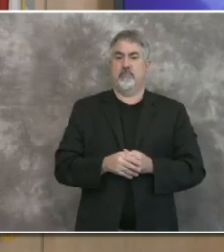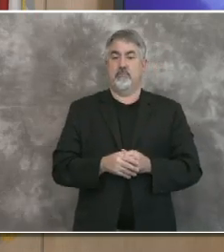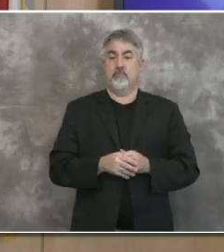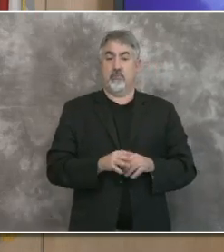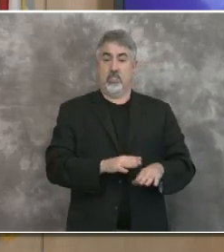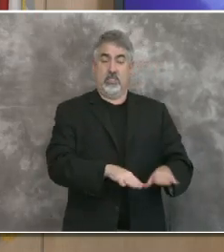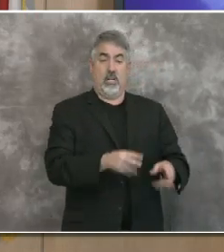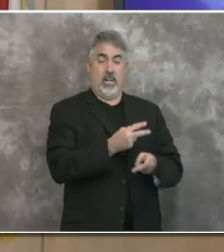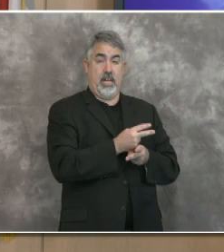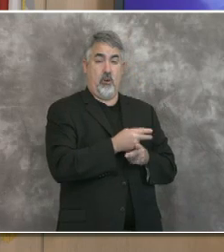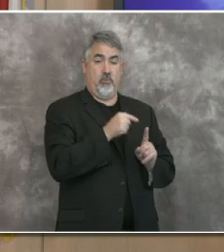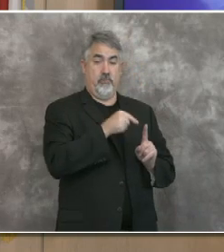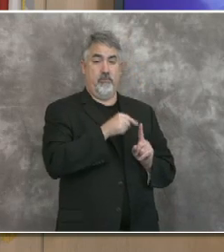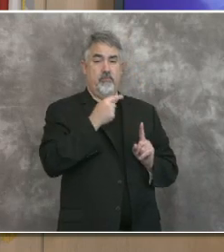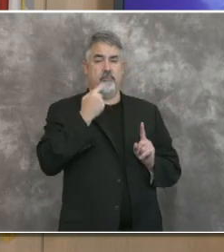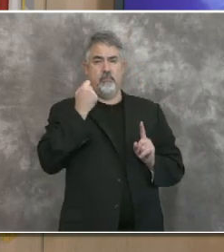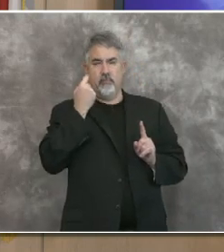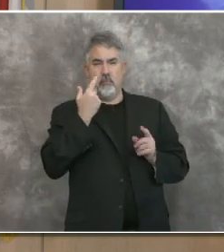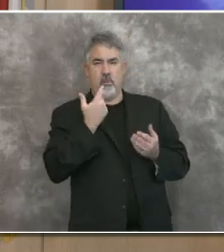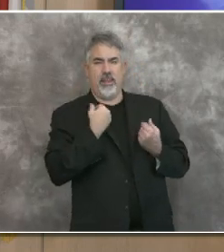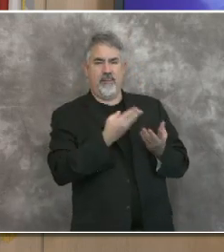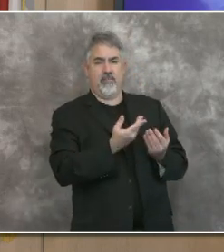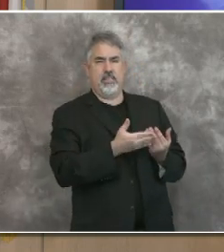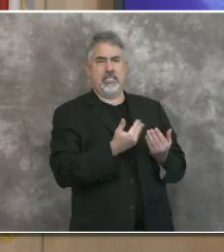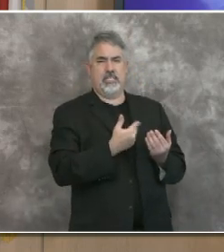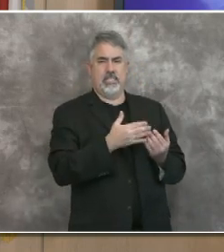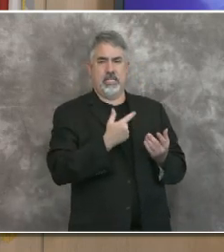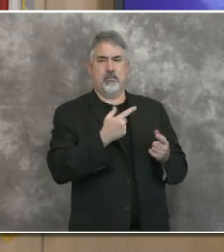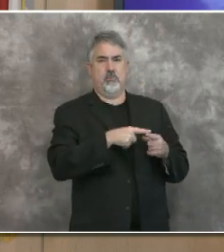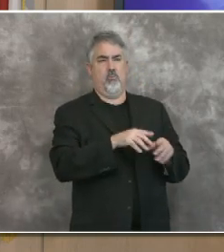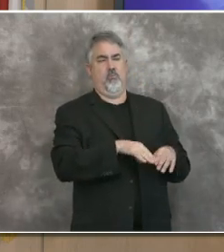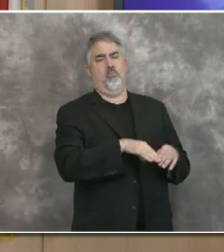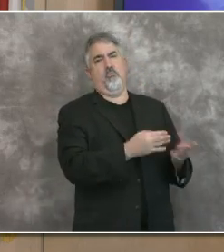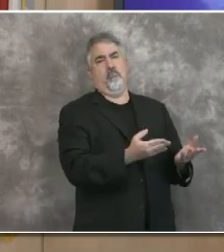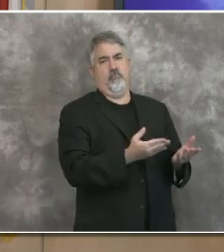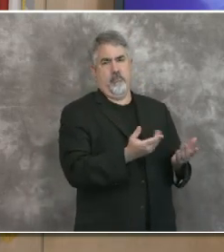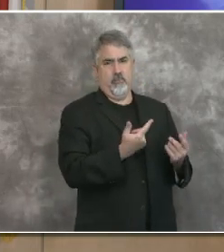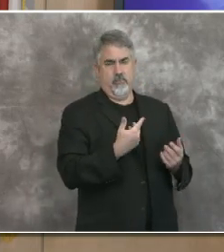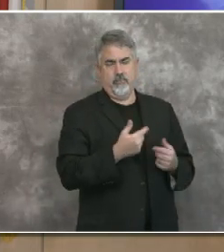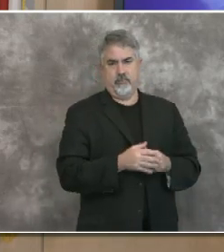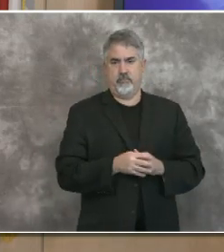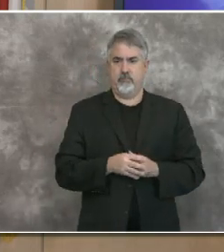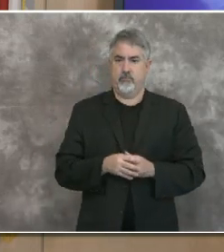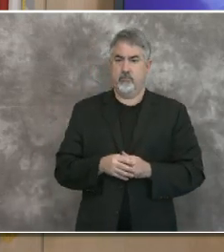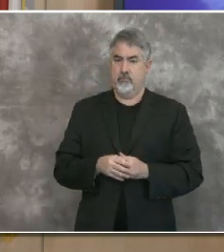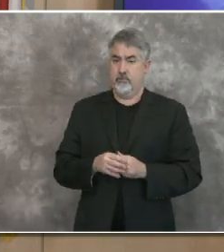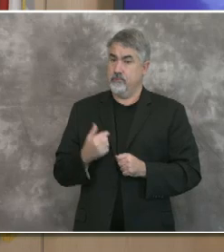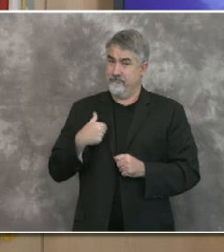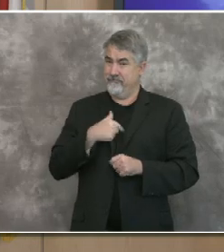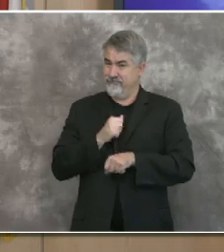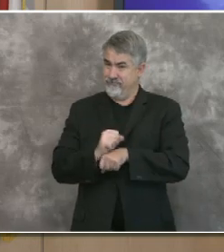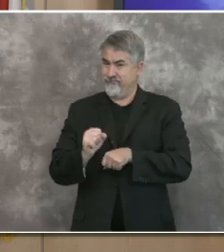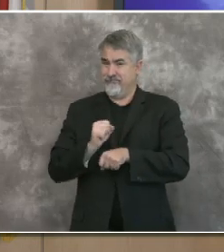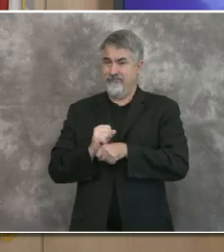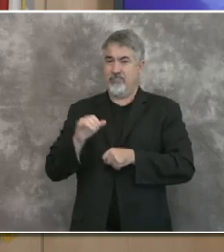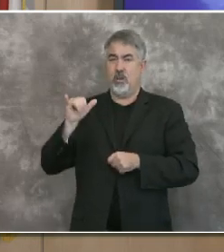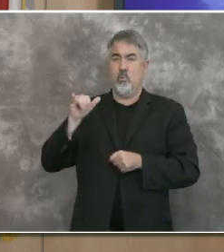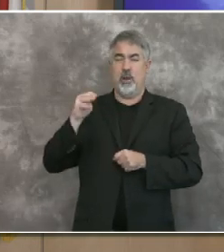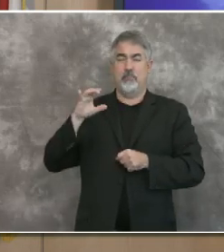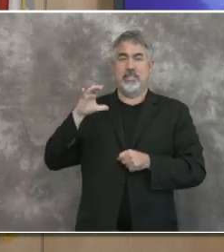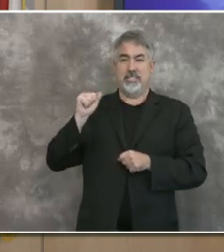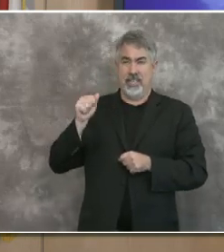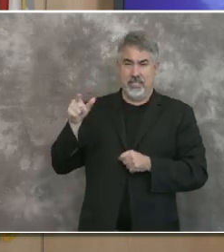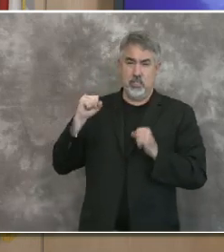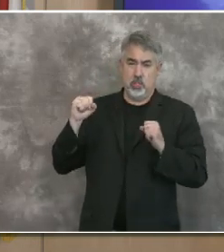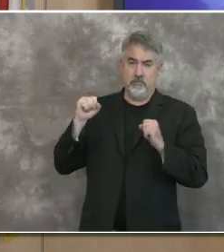bit easier to open and comply. We've been working with a number of child care providers, in particular the YMCA of San Diego County, which